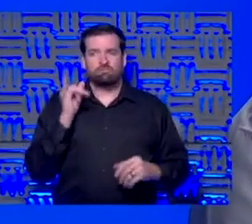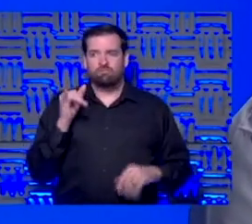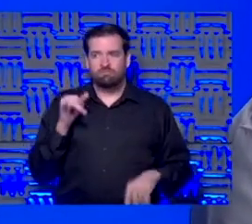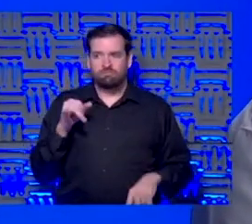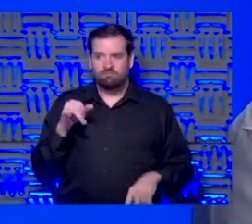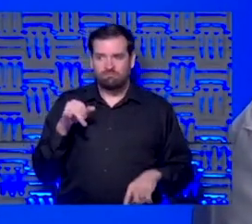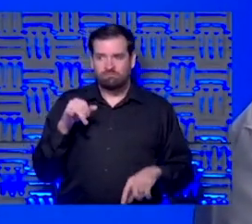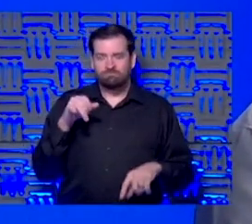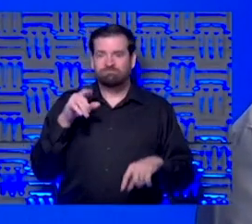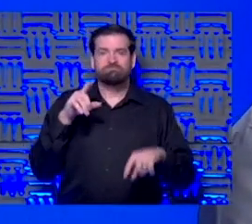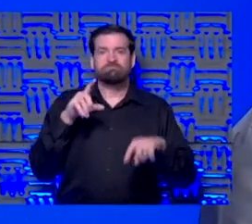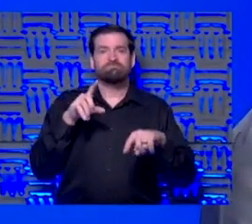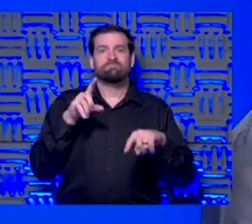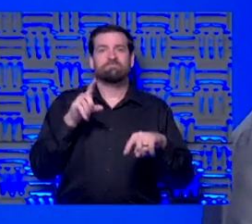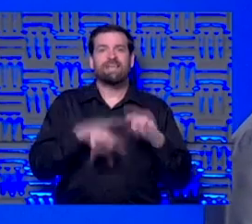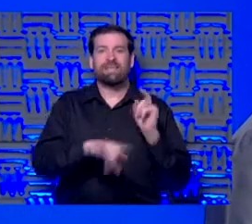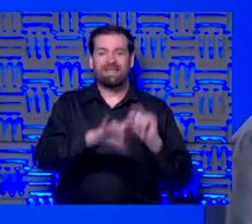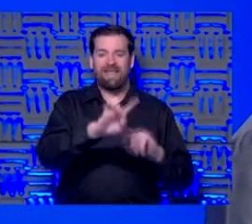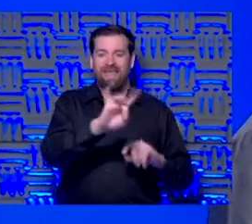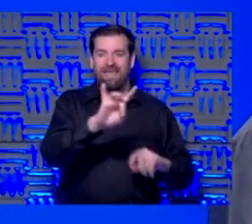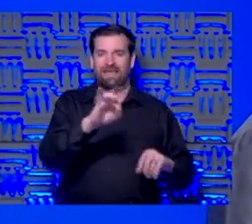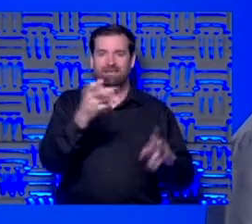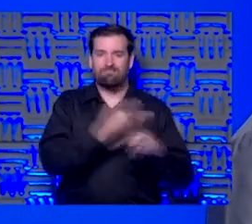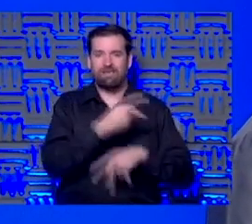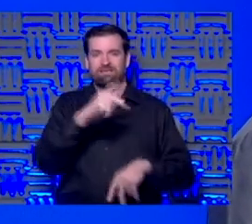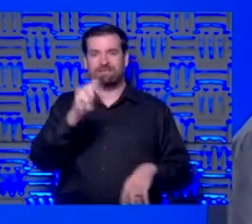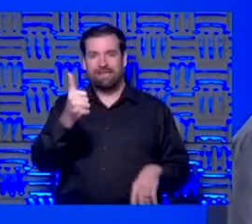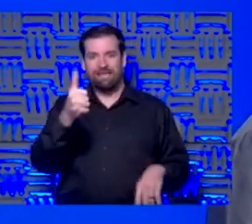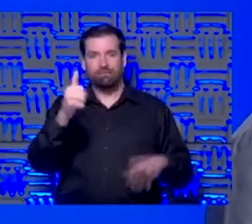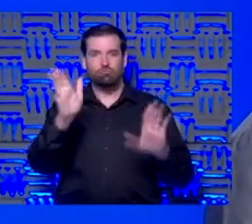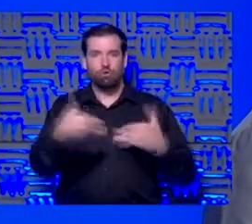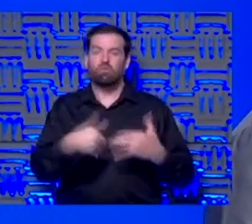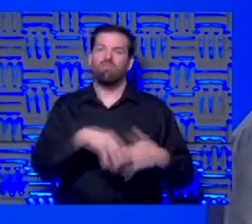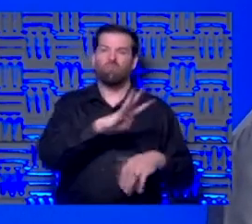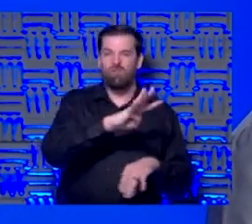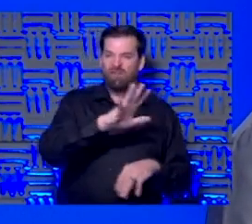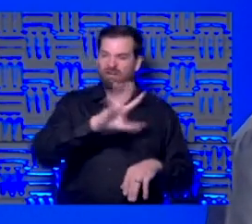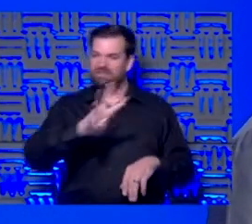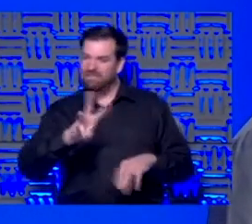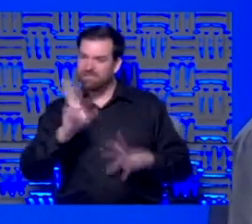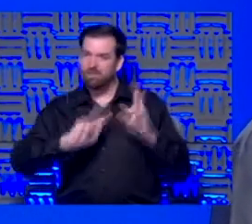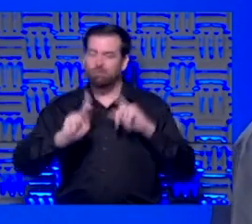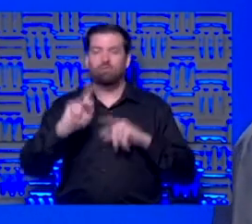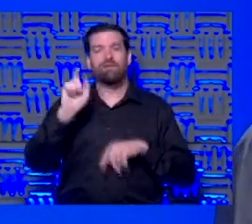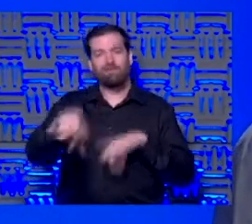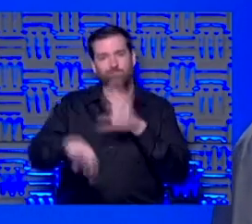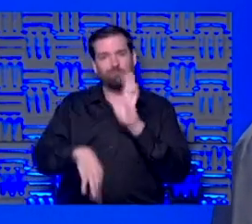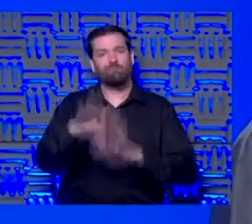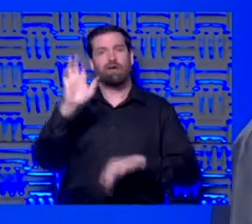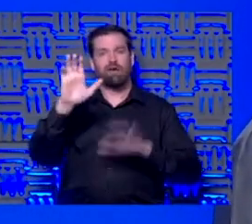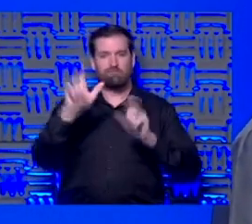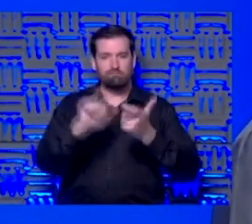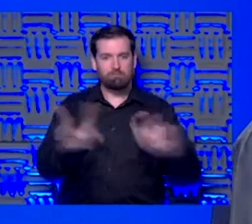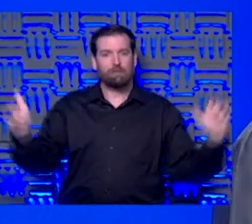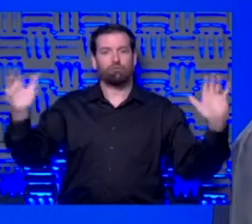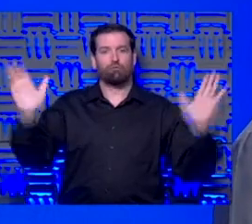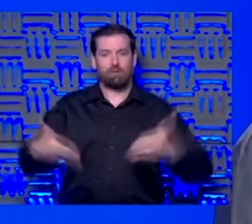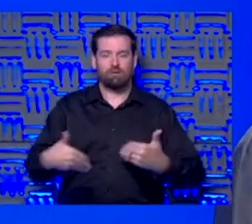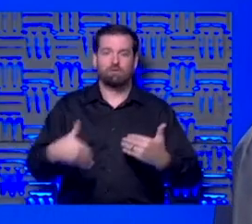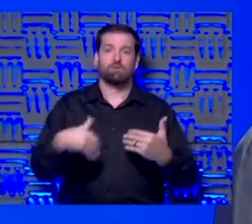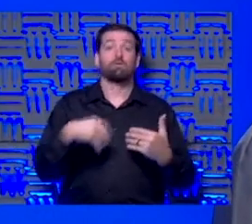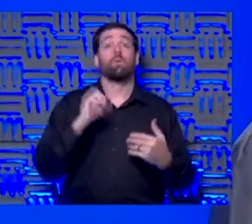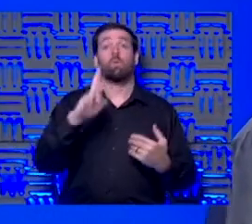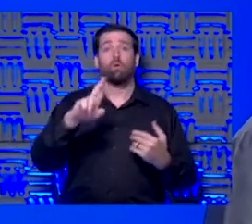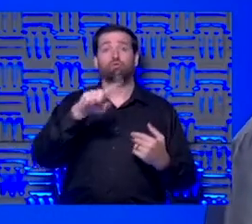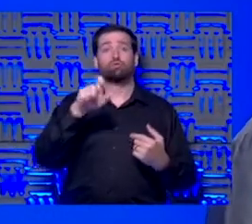you meet in a 8x10 room with 4 or 5 or 6 people. That's right. Find areas where you can meet mm-hmm. separated or do